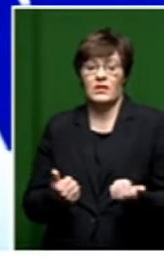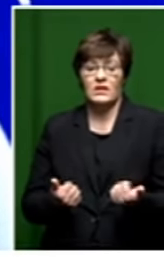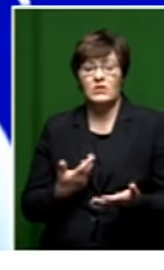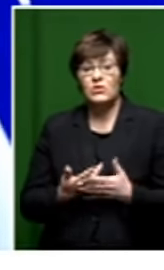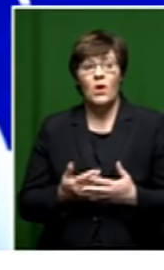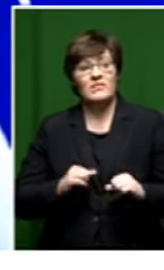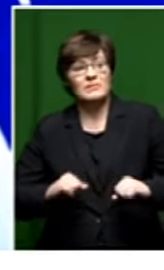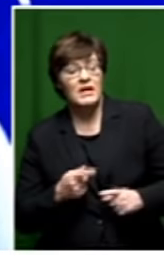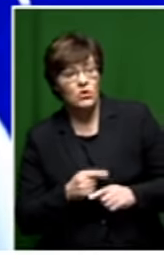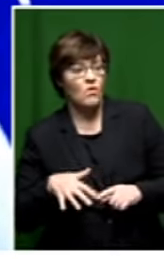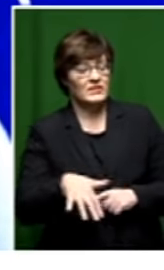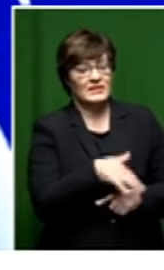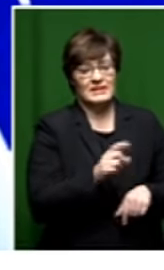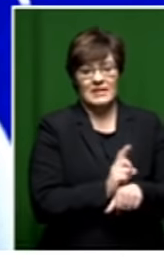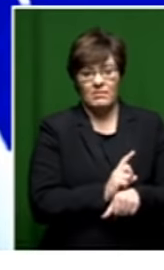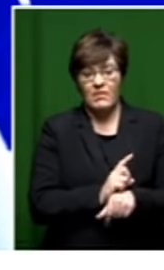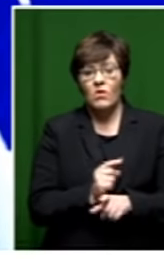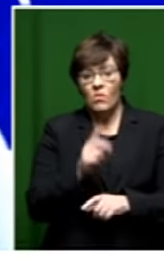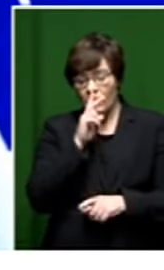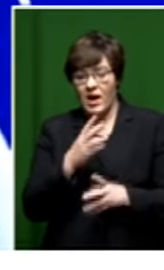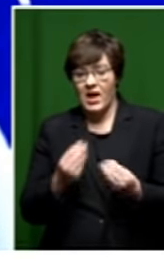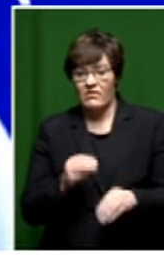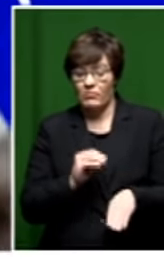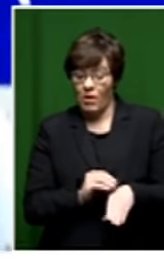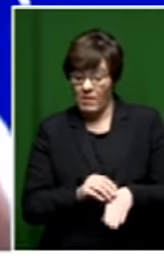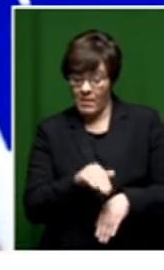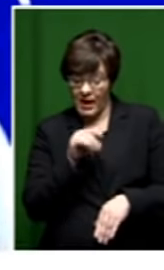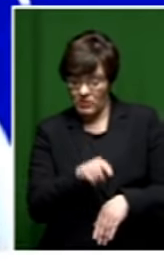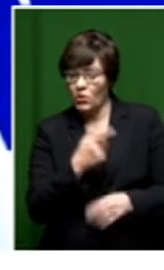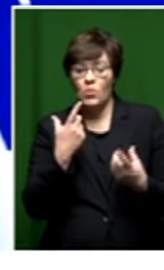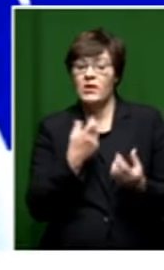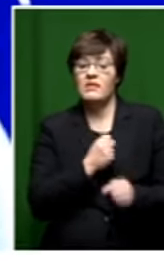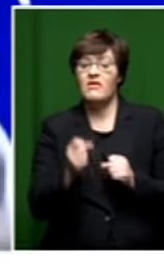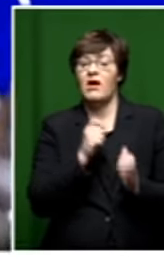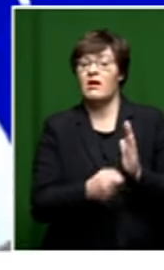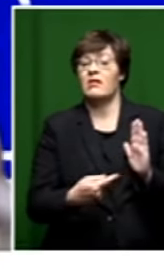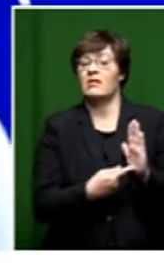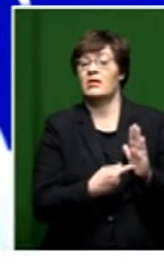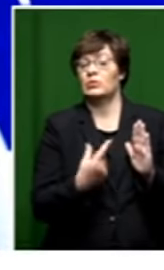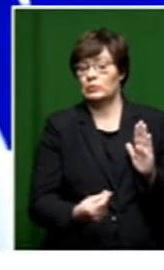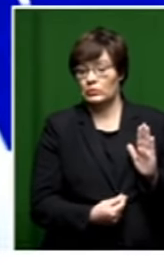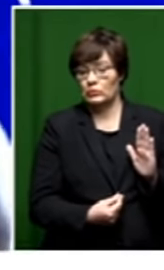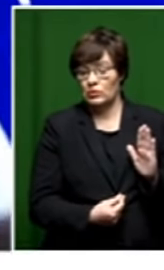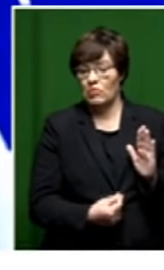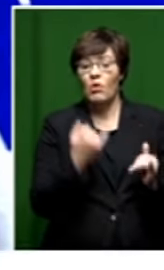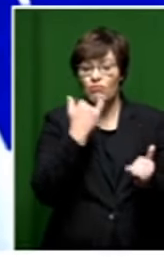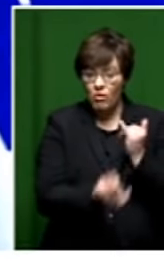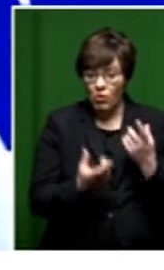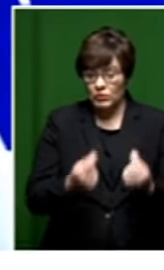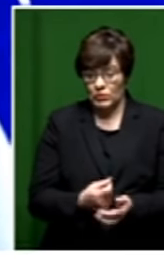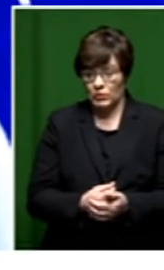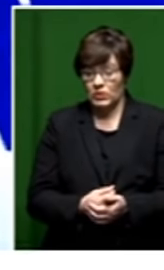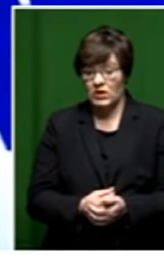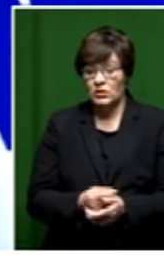get to a space or stage wherein we sit with a bank and we say, you did not write here. So we did not do right here. So the aim